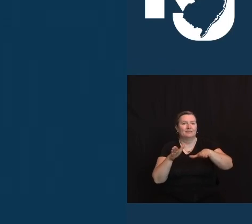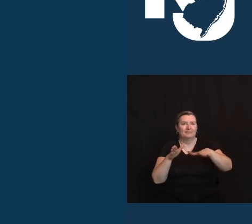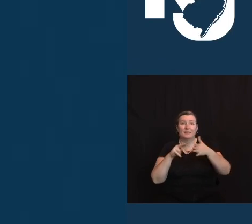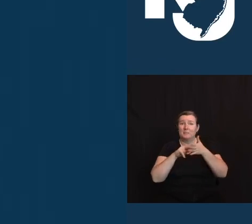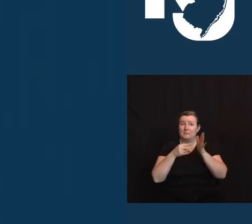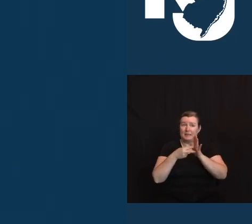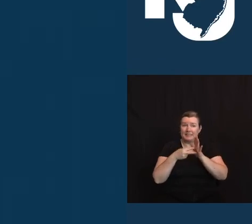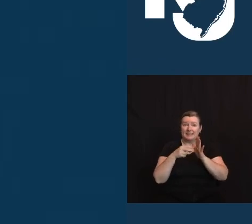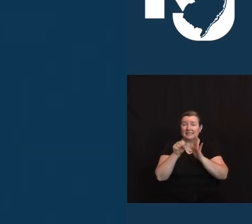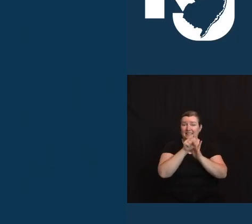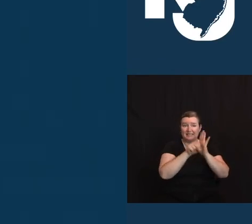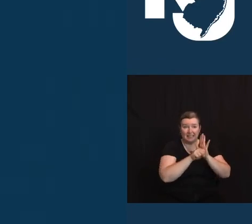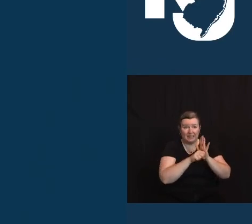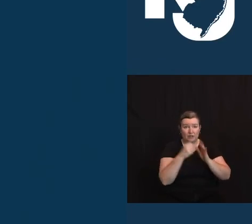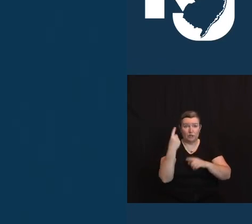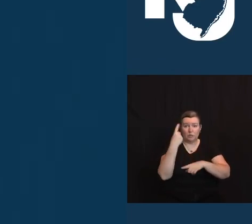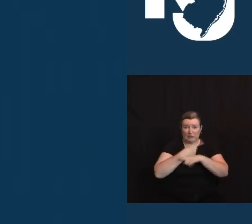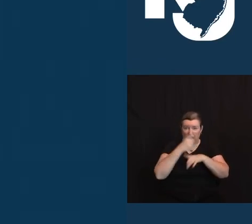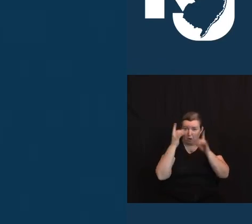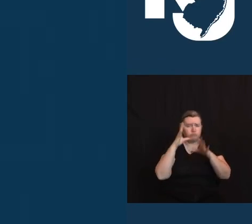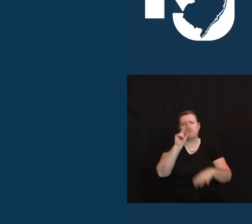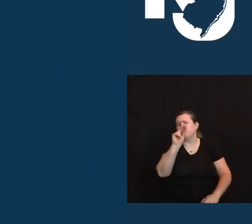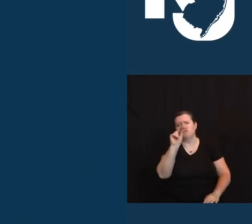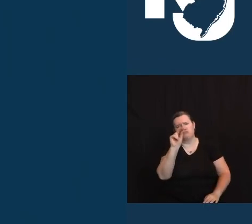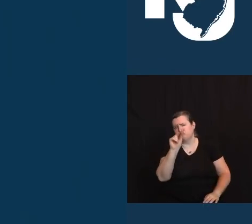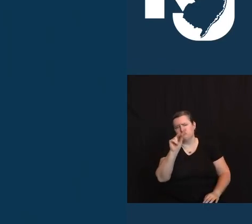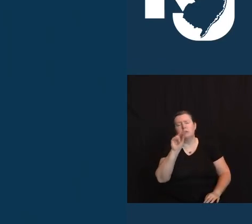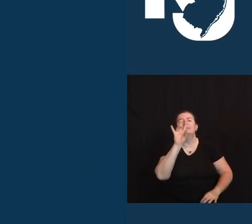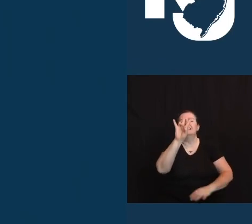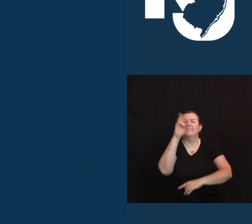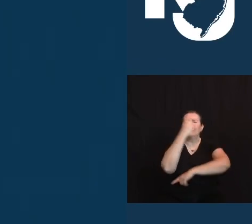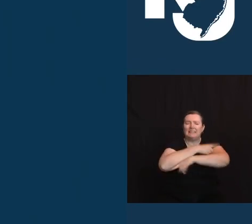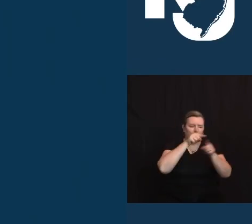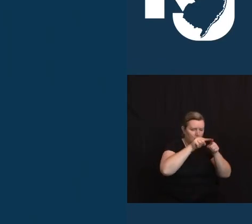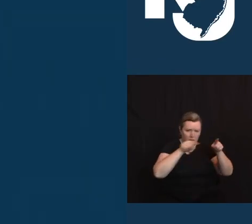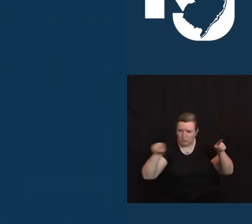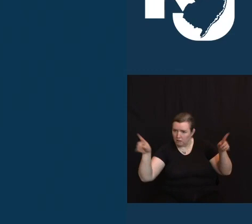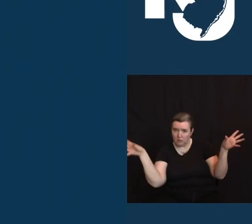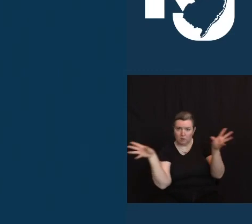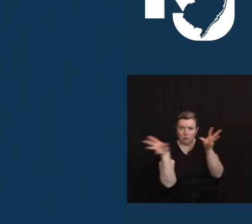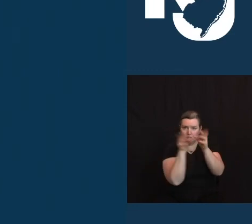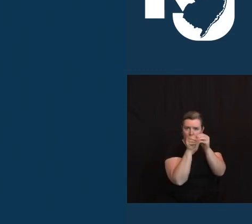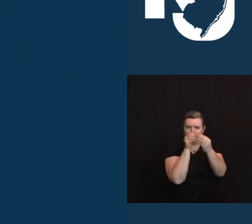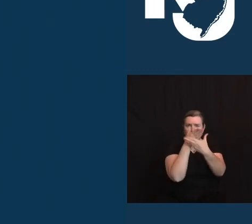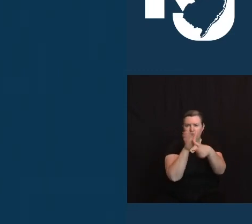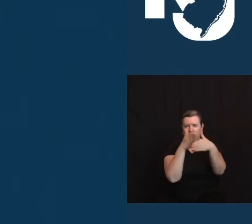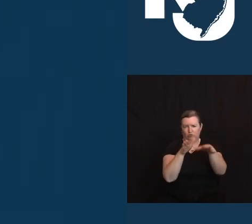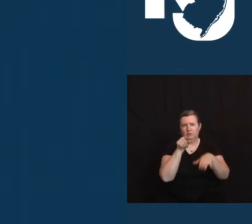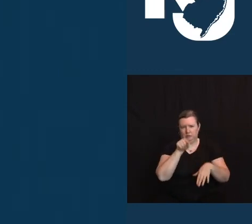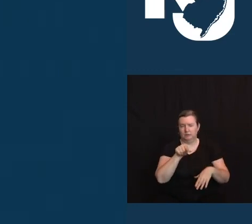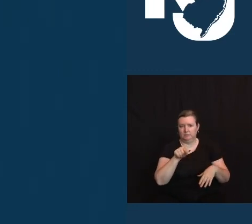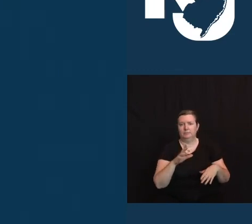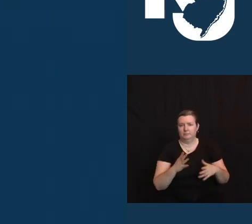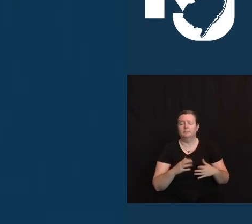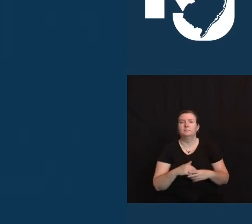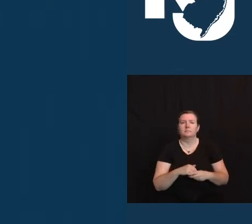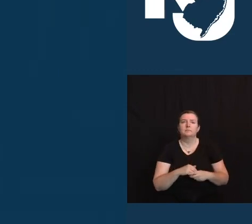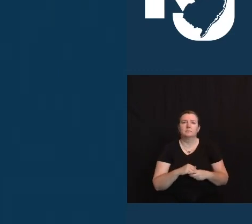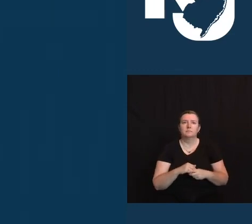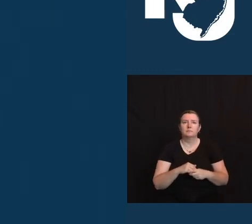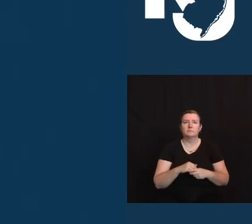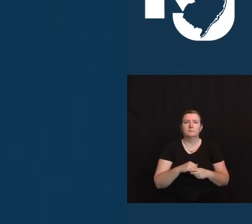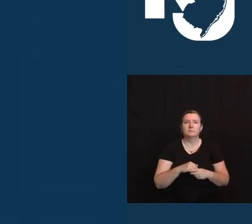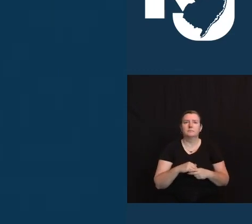there, that they have either more than 10 new cases of coronavirus per 100,000 residents or a